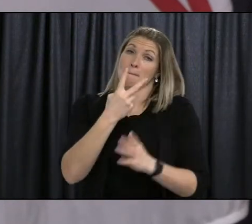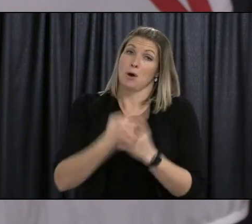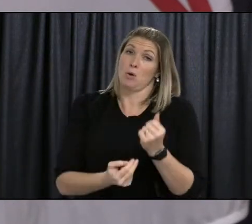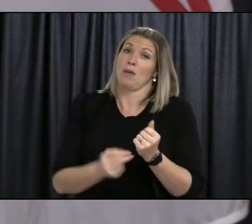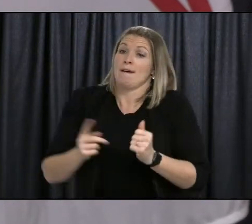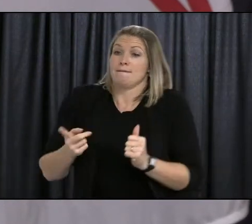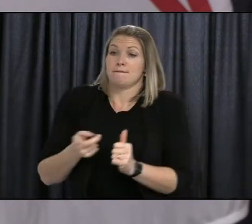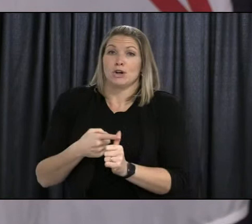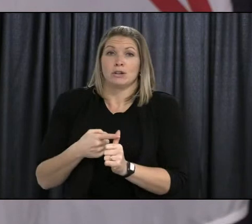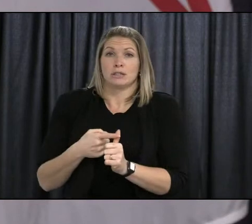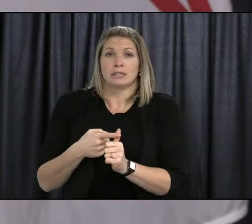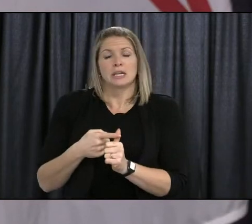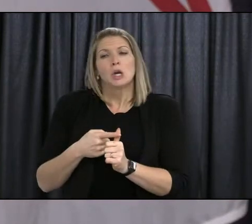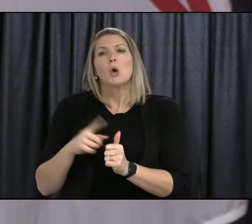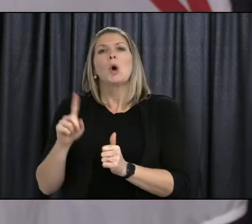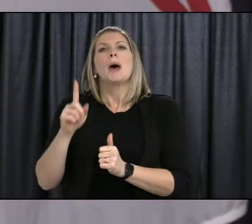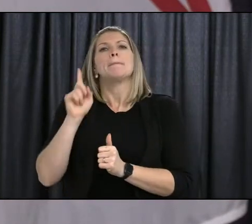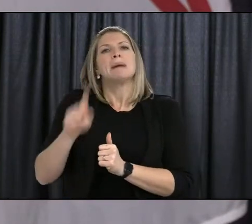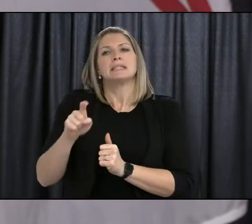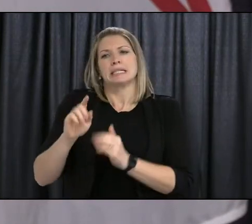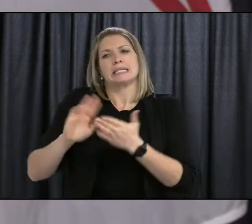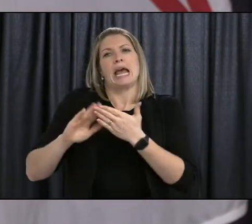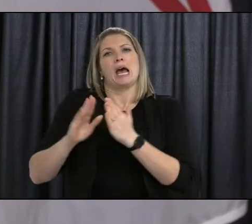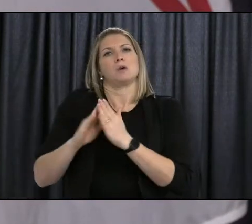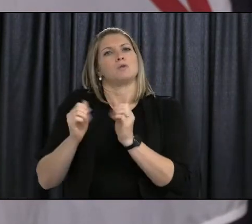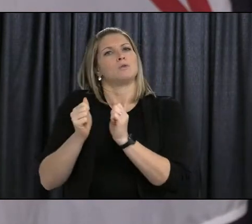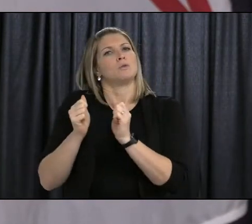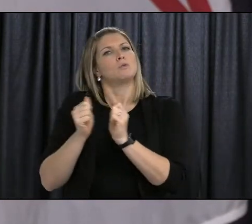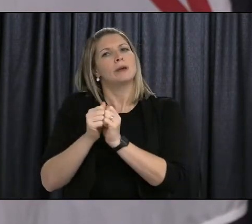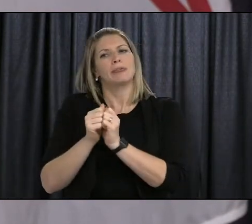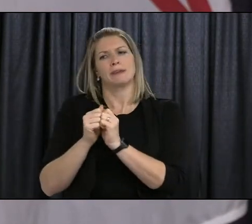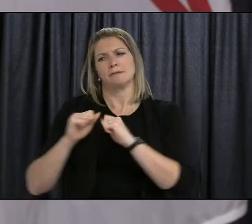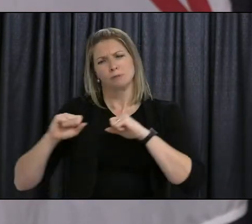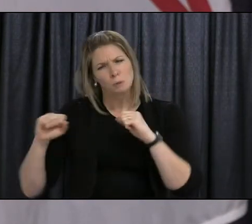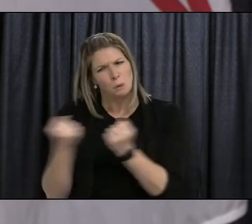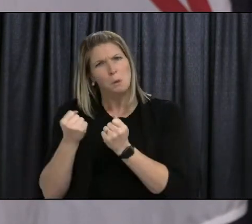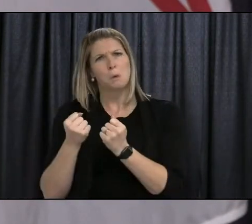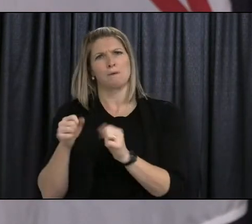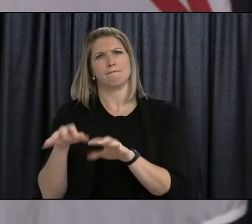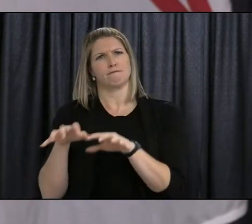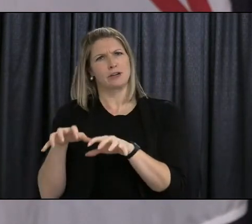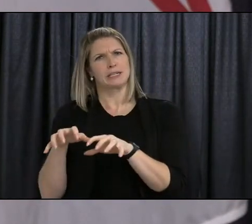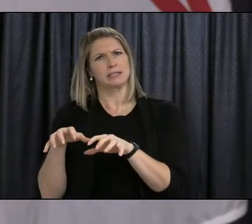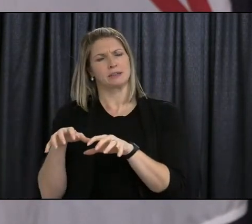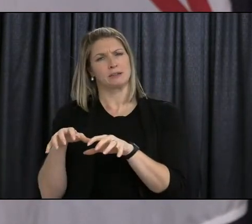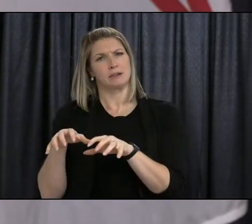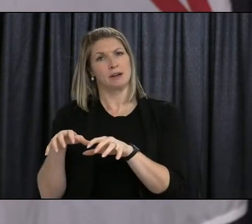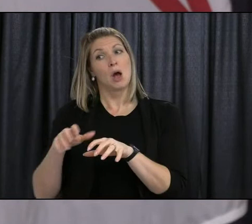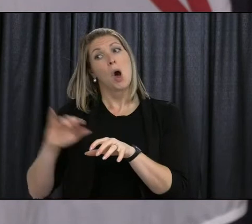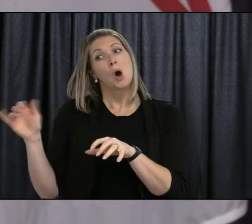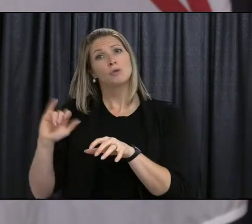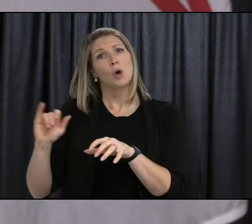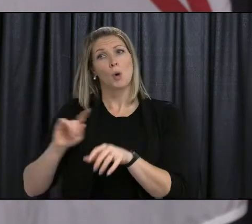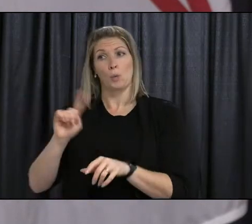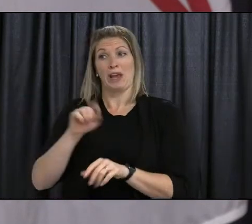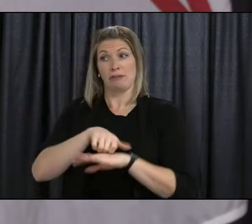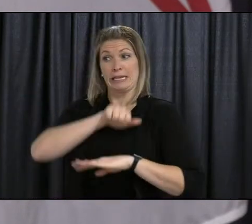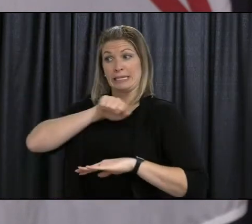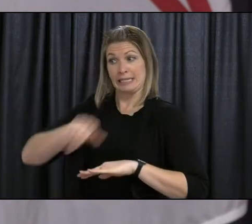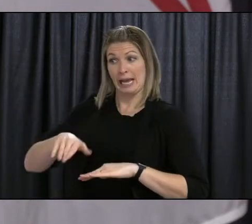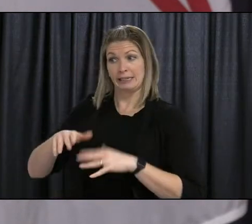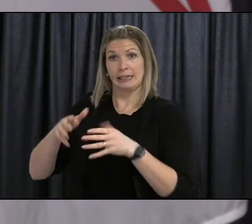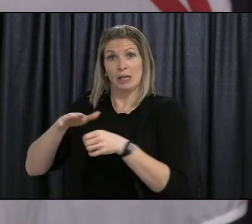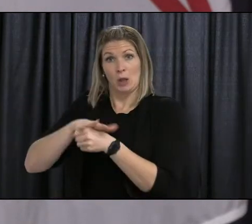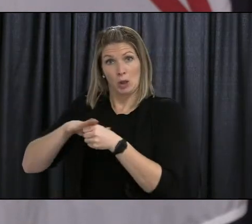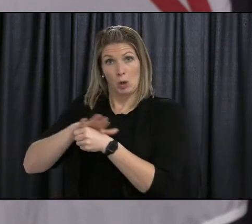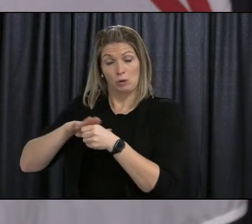that, has the ultra-low freezer. It cannot be distributed past that. So it has to be administered at the point that it's coming to